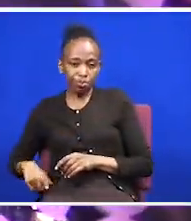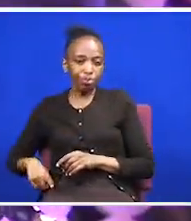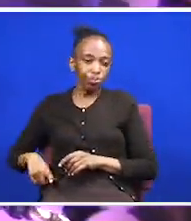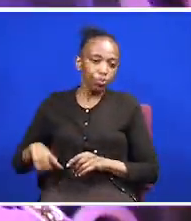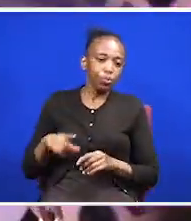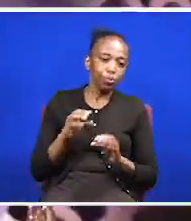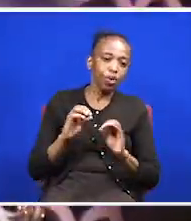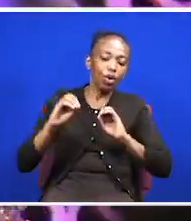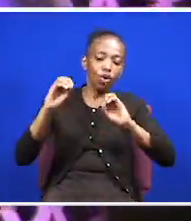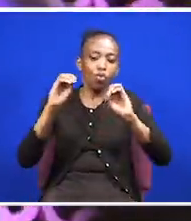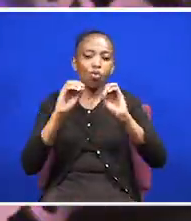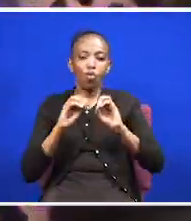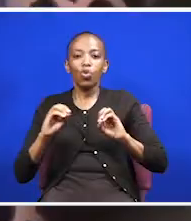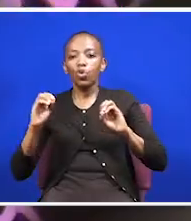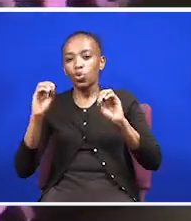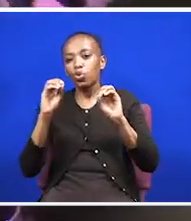1, 2, go.